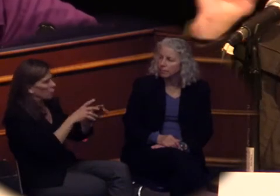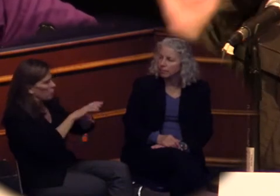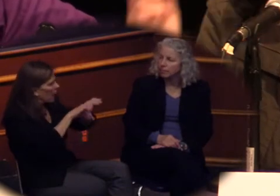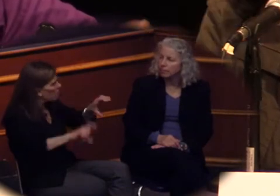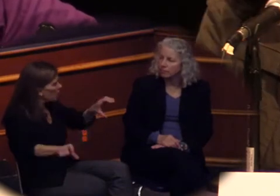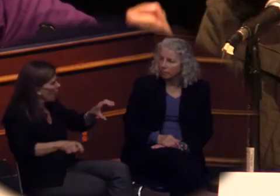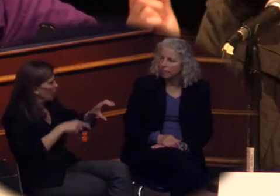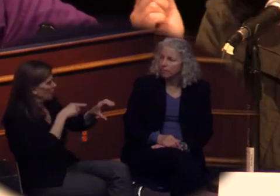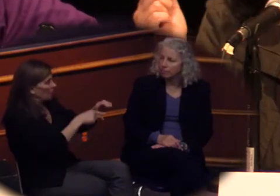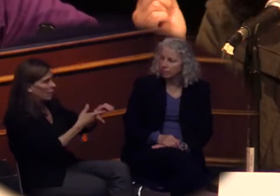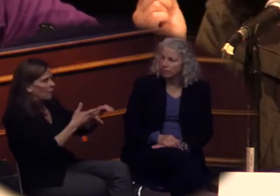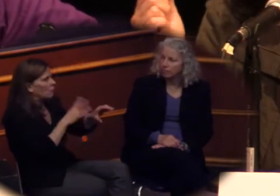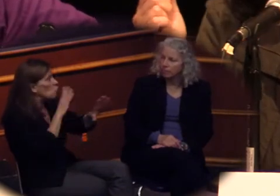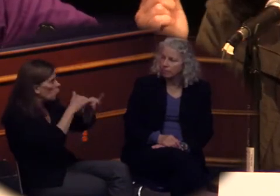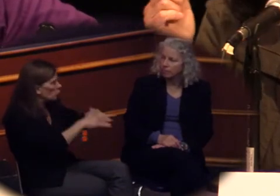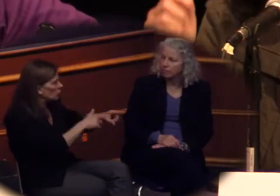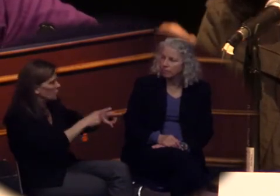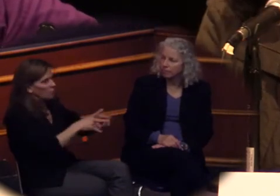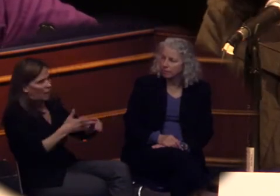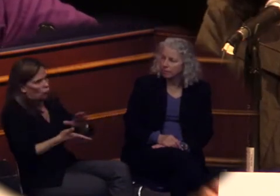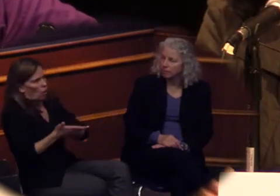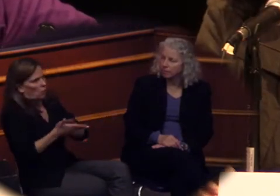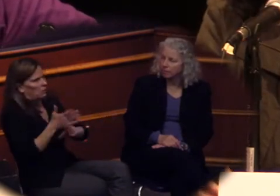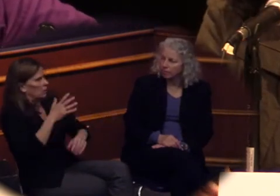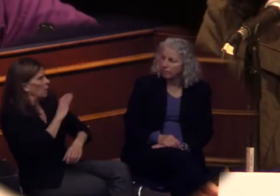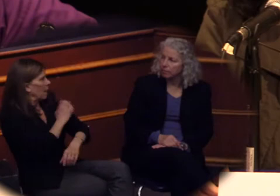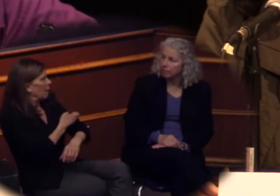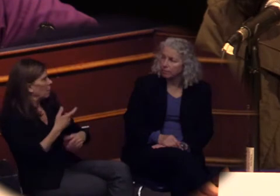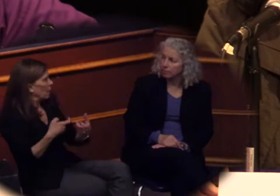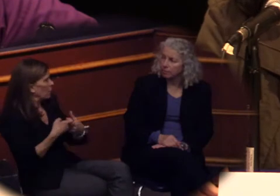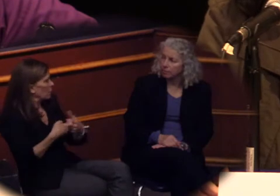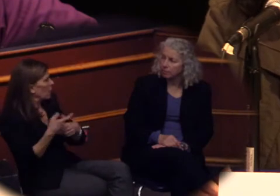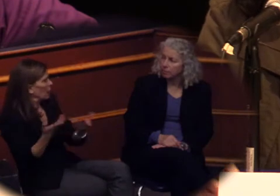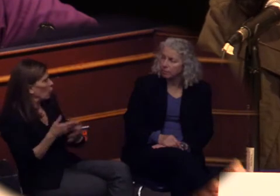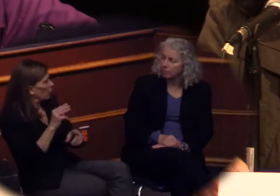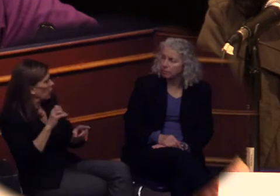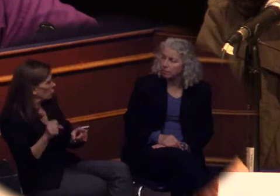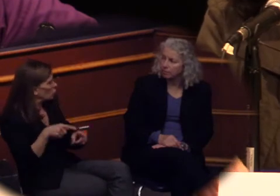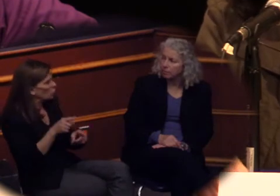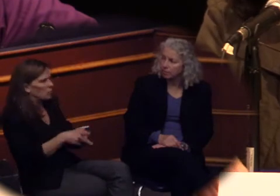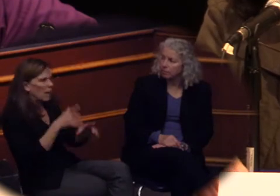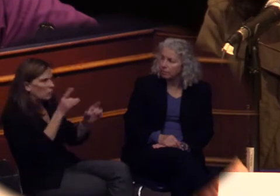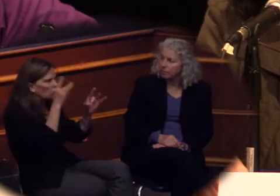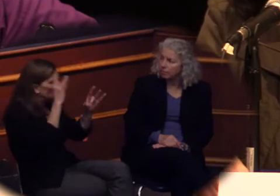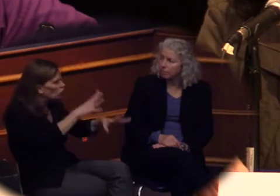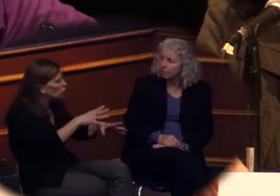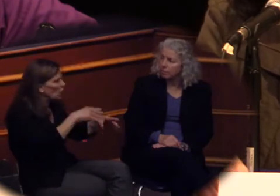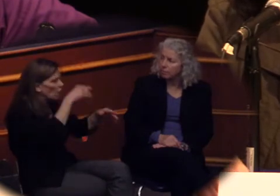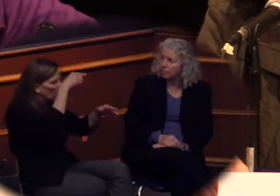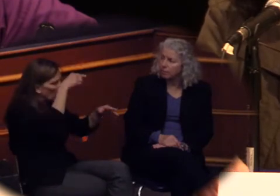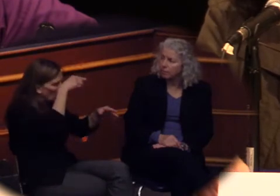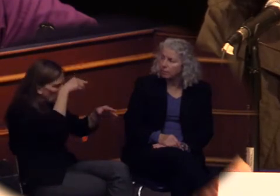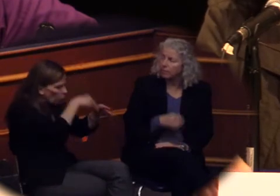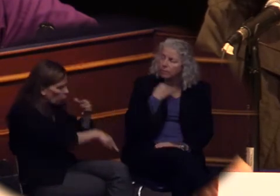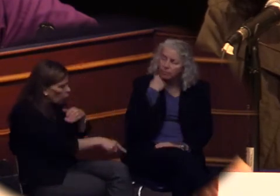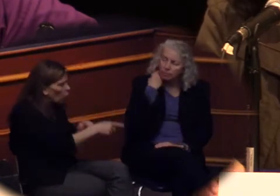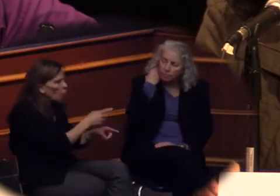Massachusetts, Russian firms bored wells into fragile permafrost, blasted a